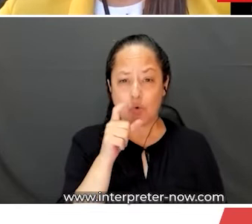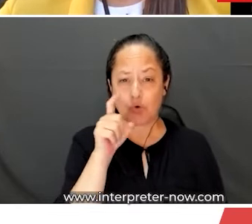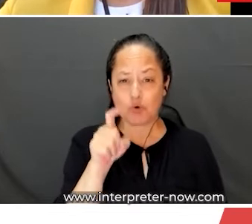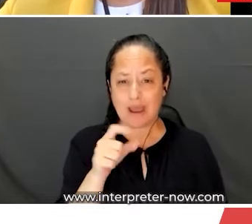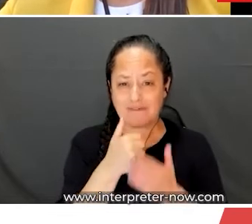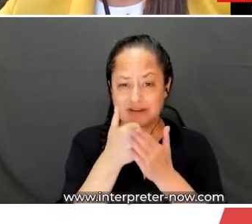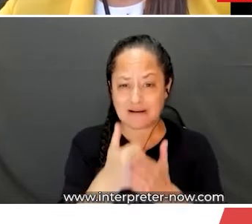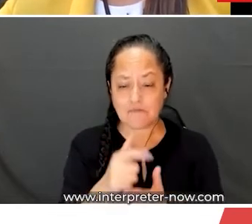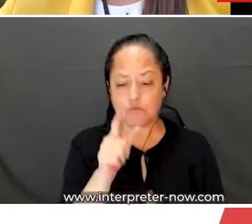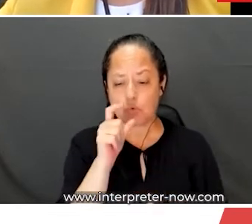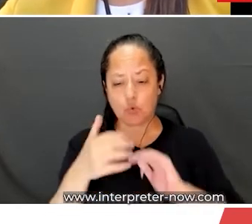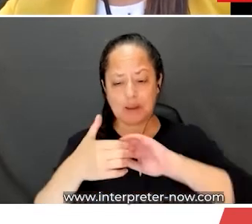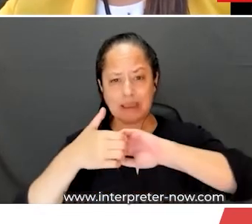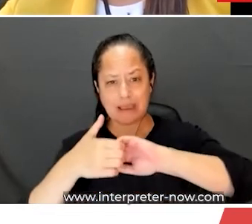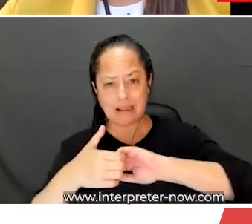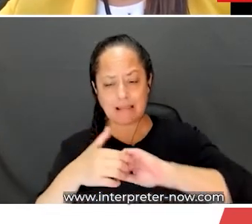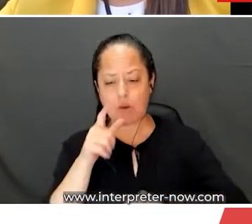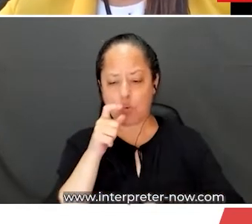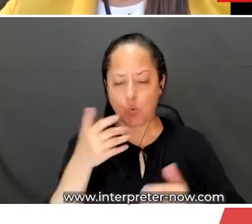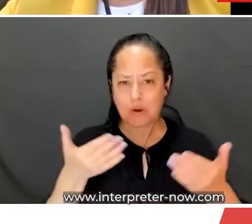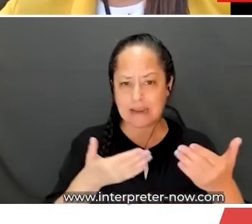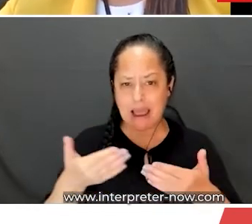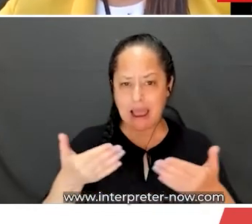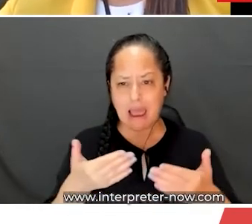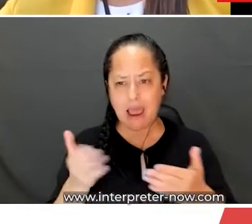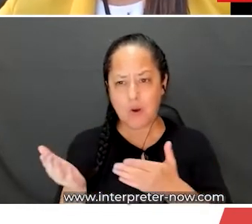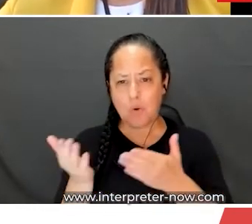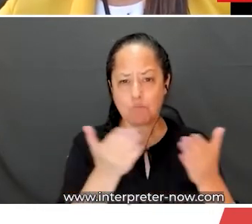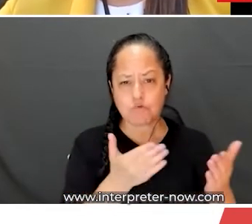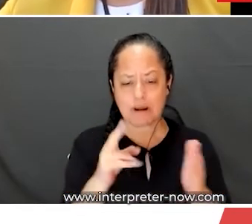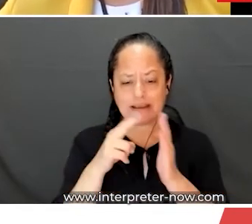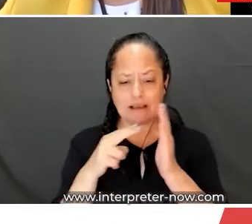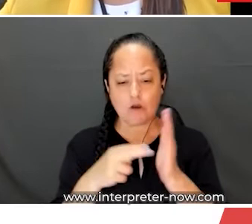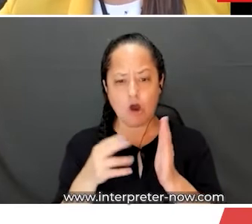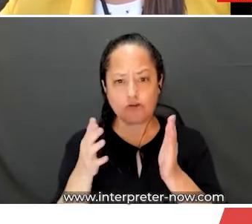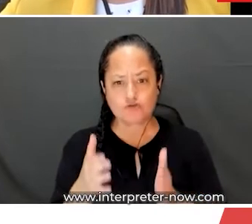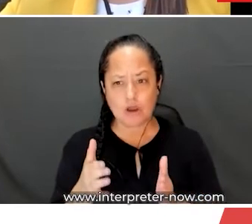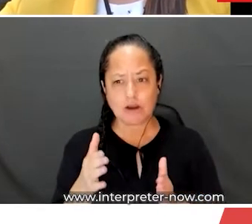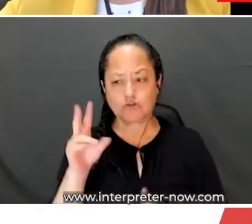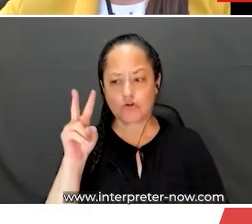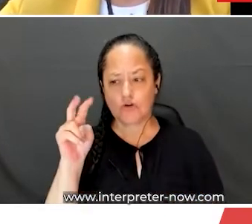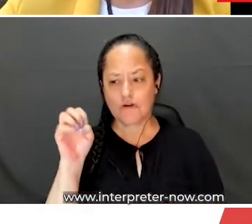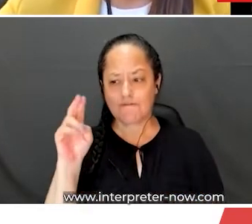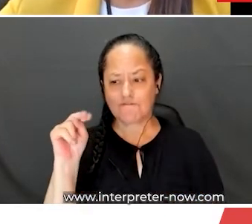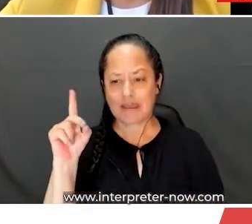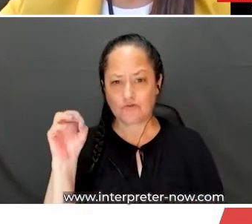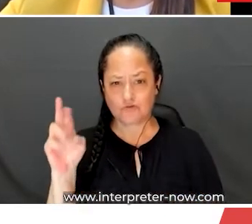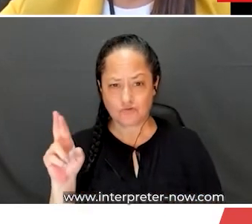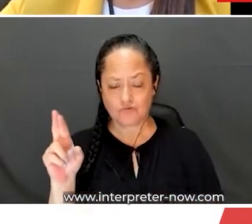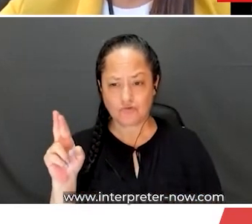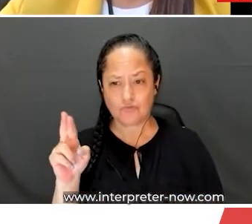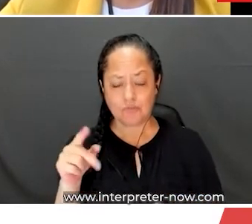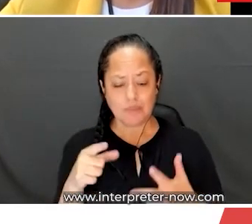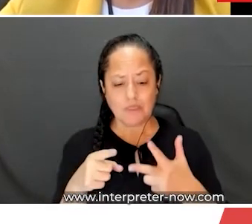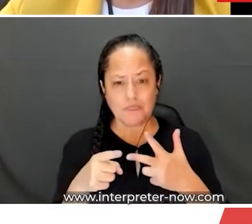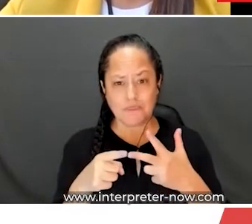can collaborate, who you can hire, or who you can bring as a contractor or a vendor? And the third one,